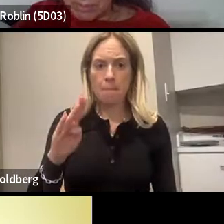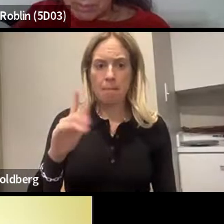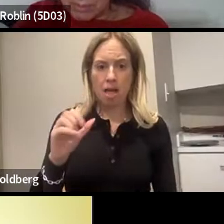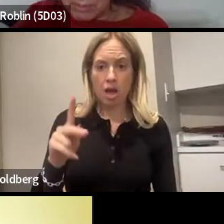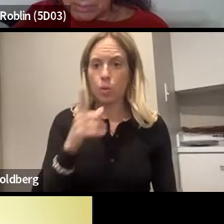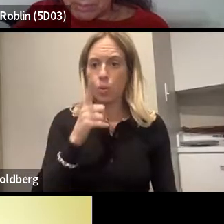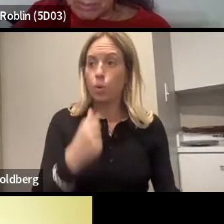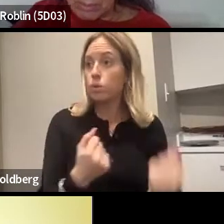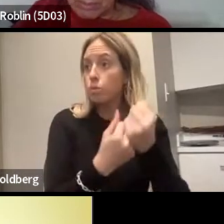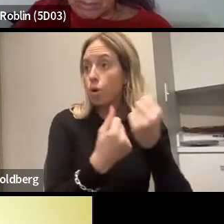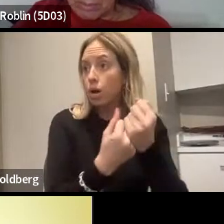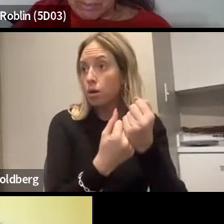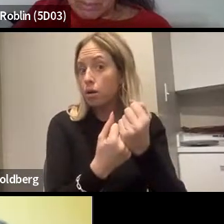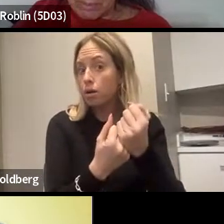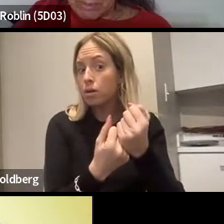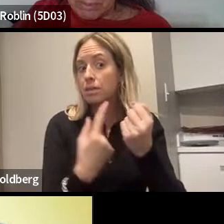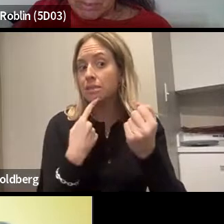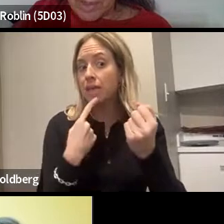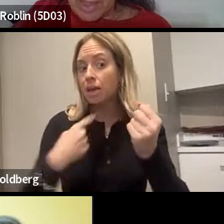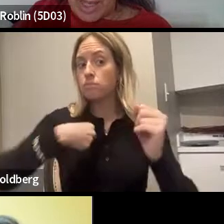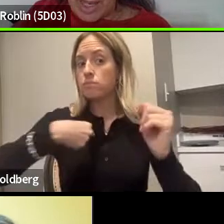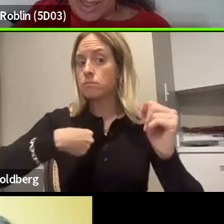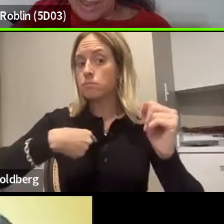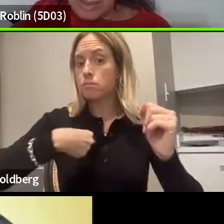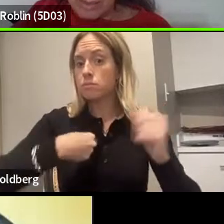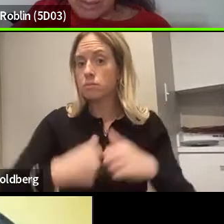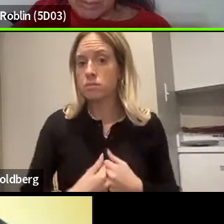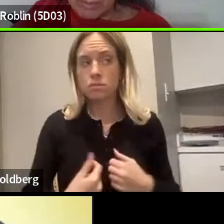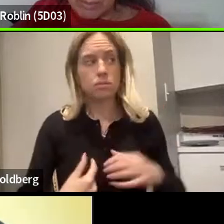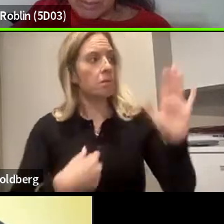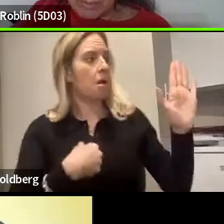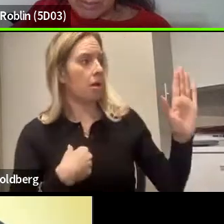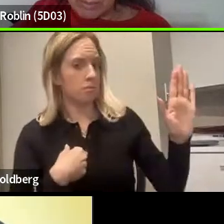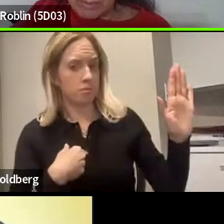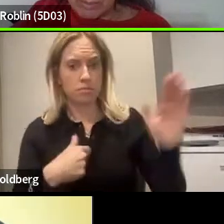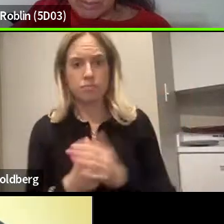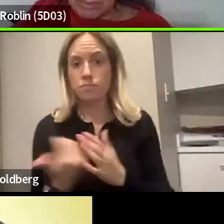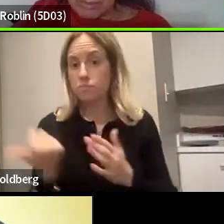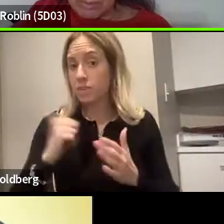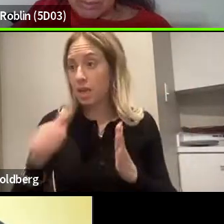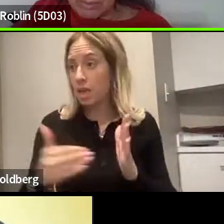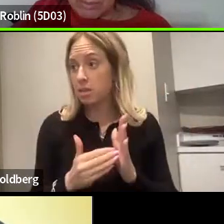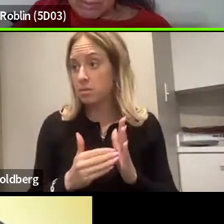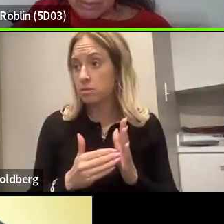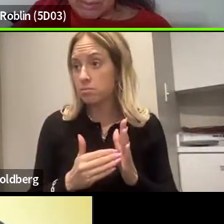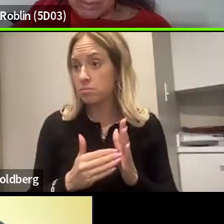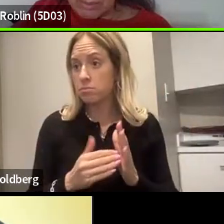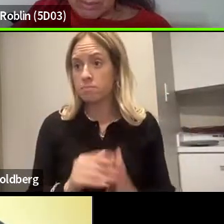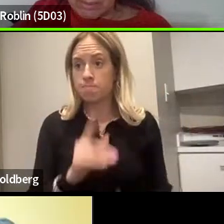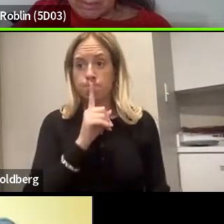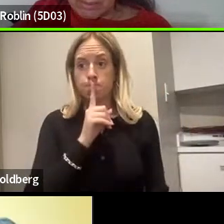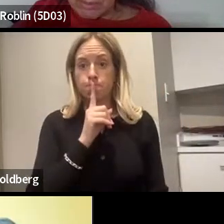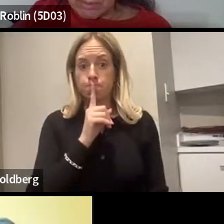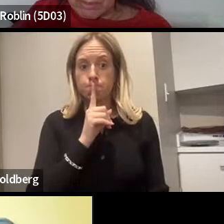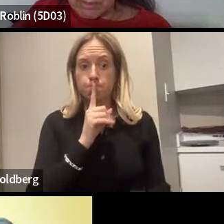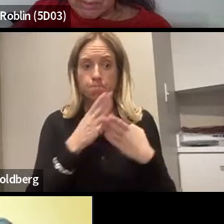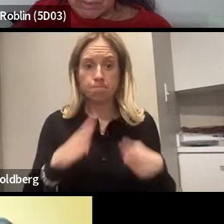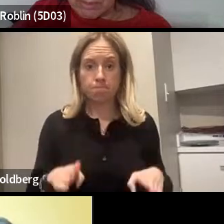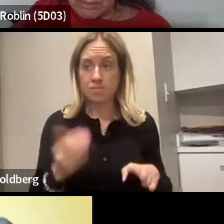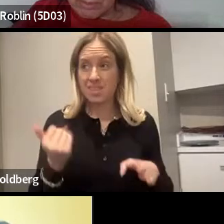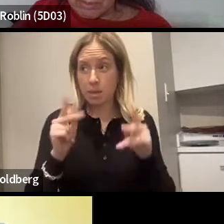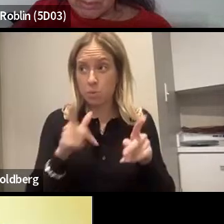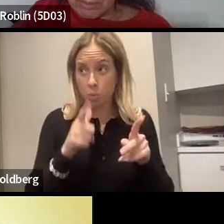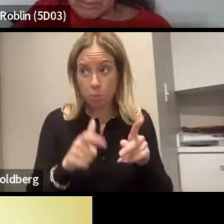favor of the motion, say aye. Aye. Any opposed? Any